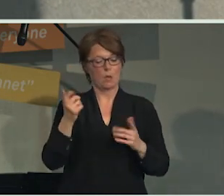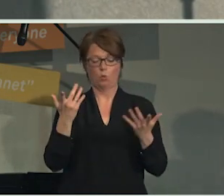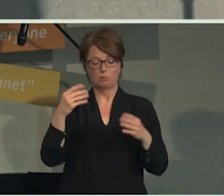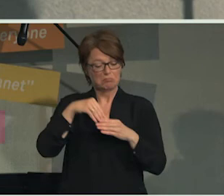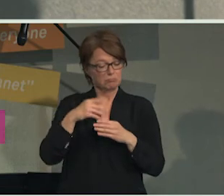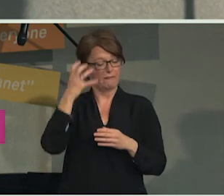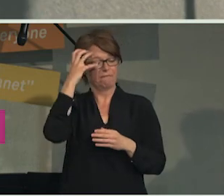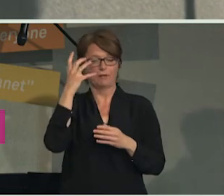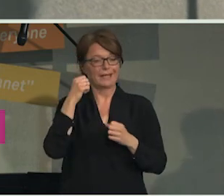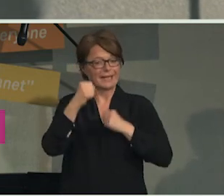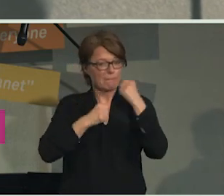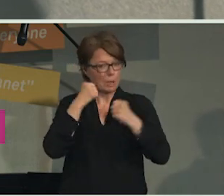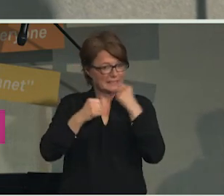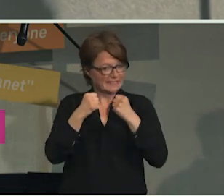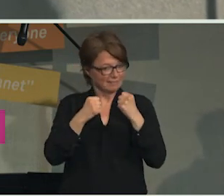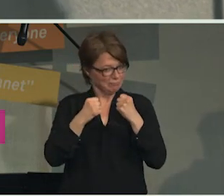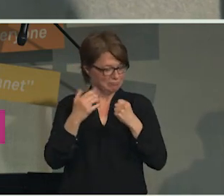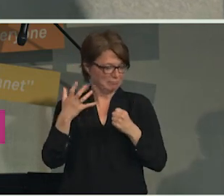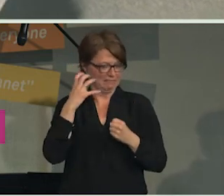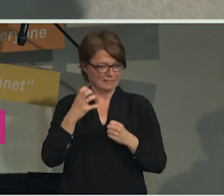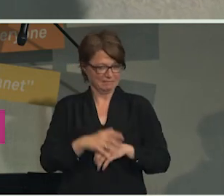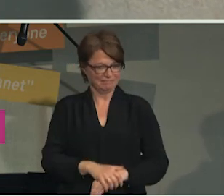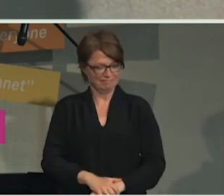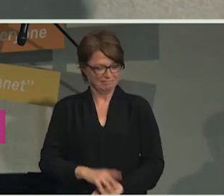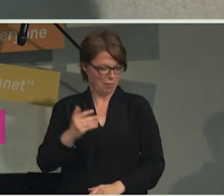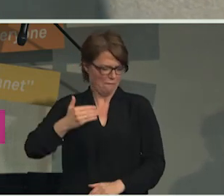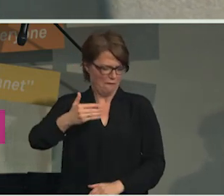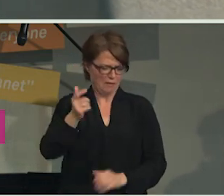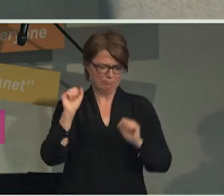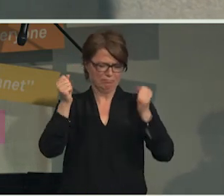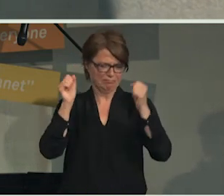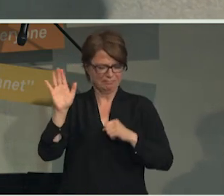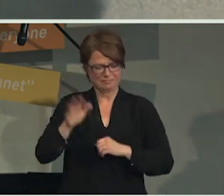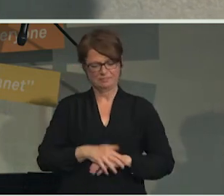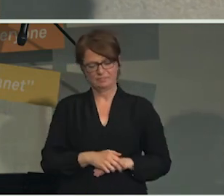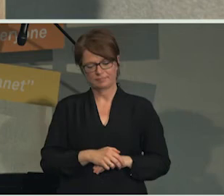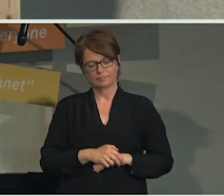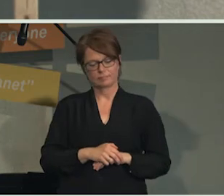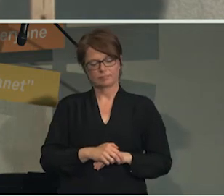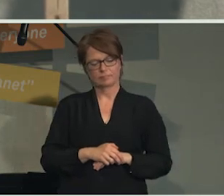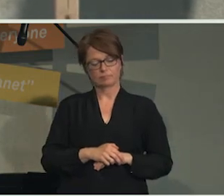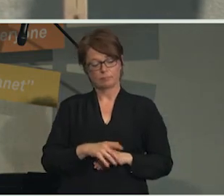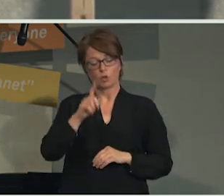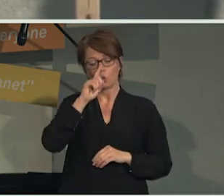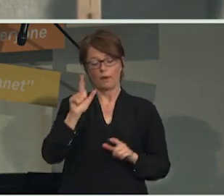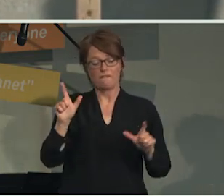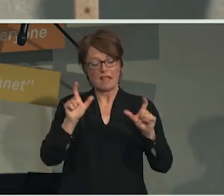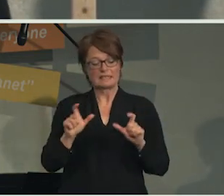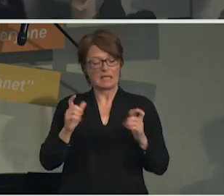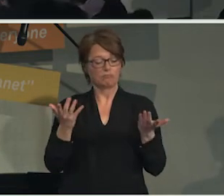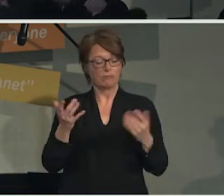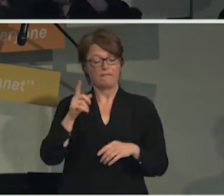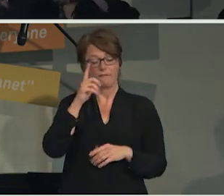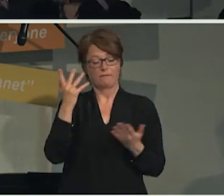So welcome, Mayoa. We're happy to have you here for tonight as the MC of the ceremony. And also, I want to say something about Mayoa. Please come over